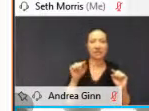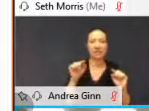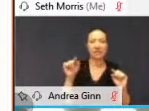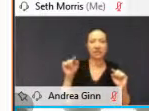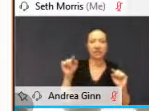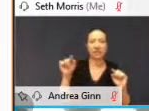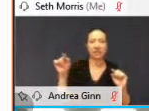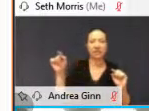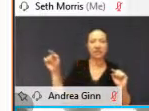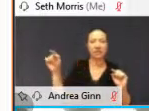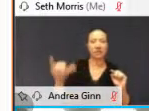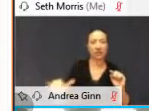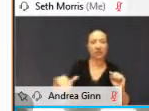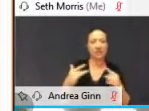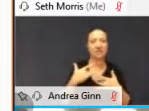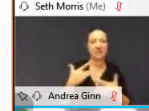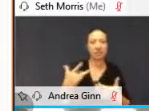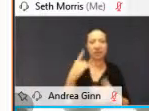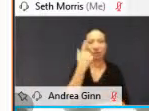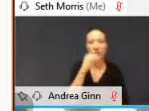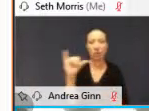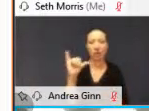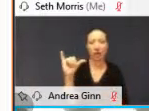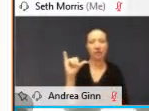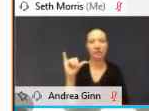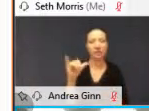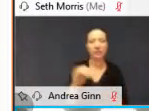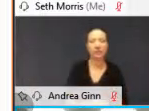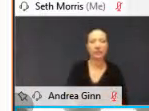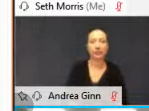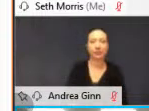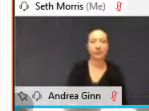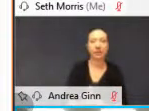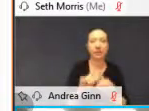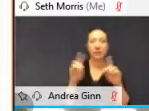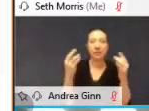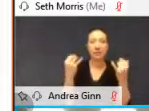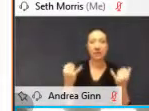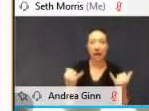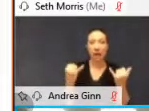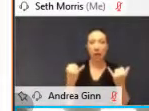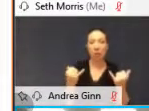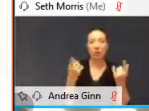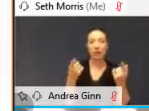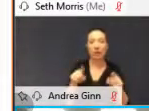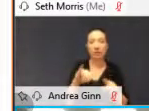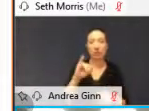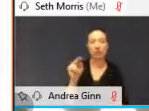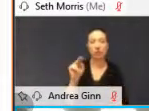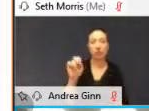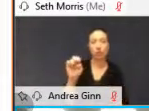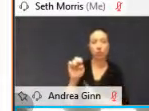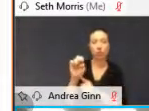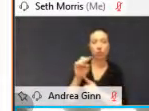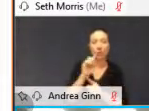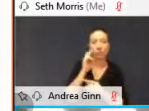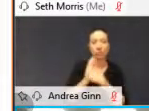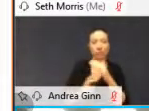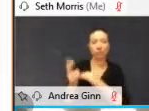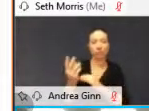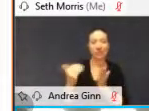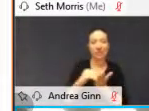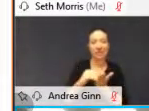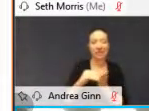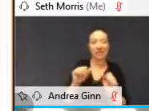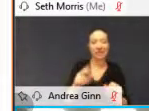growth in the Medicaid program. What is happening now, in June, we did another projection, and you can see this curved